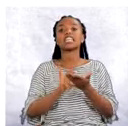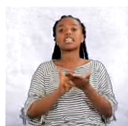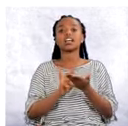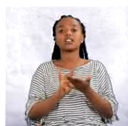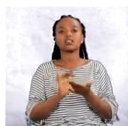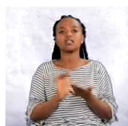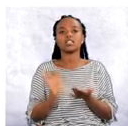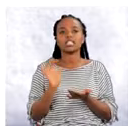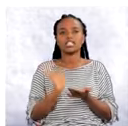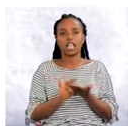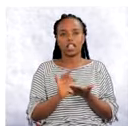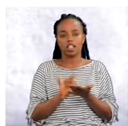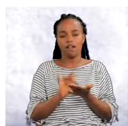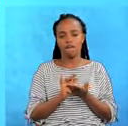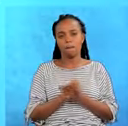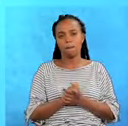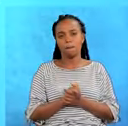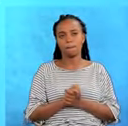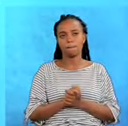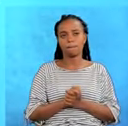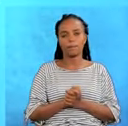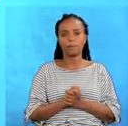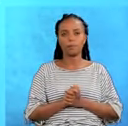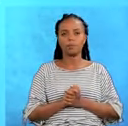this center.